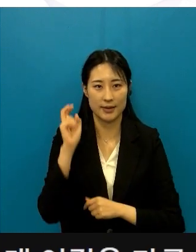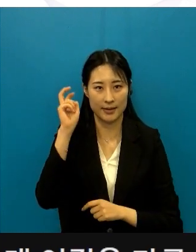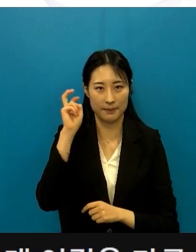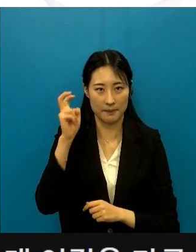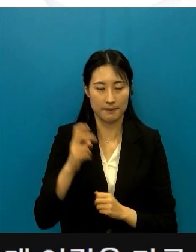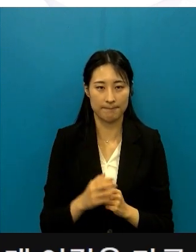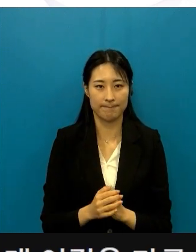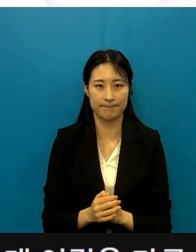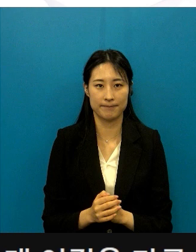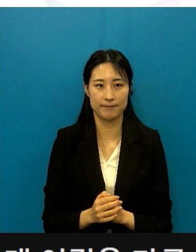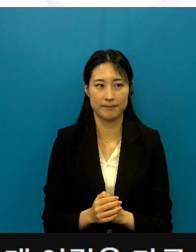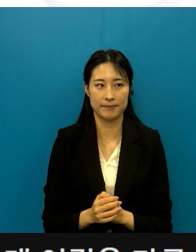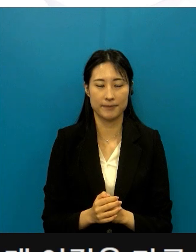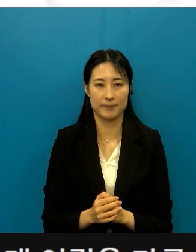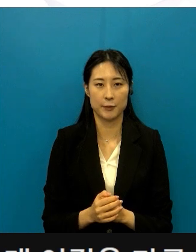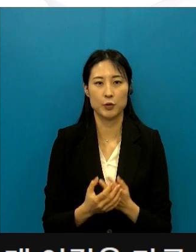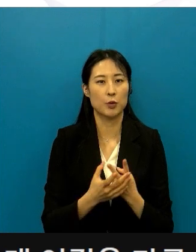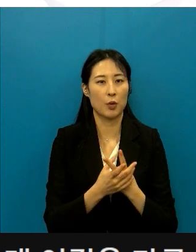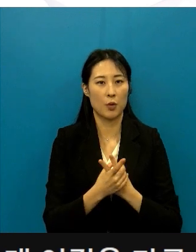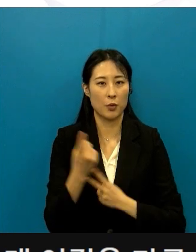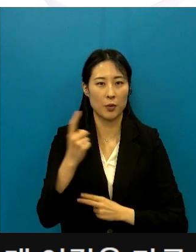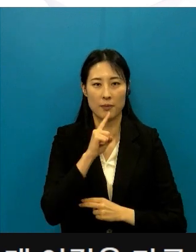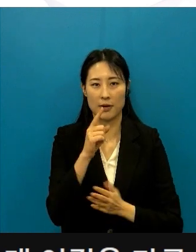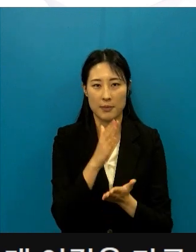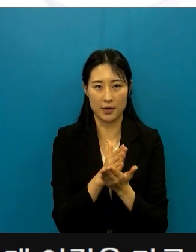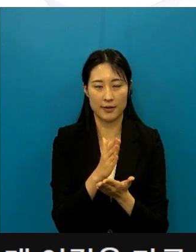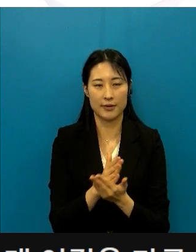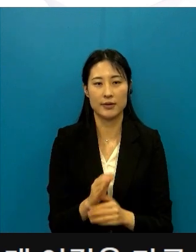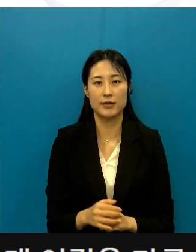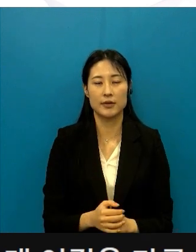have chosen to,